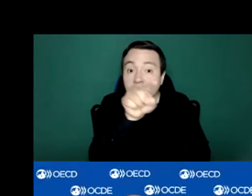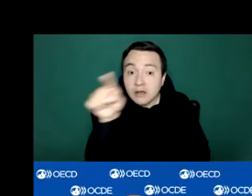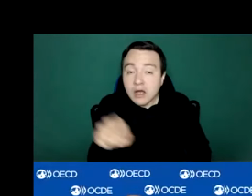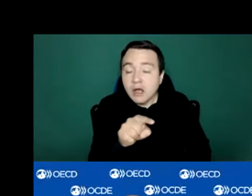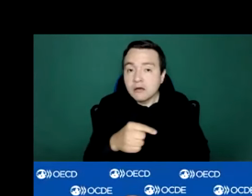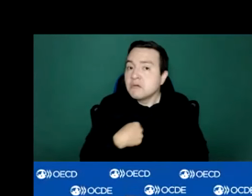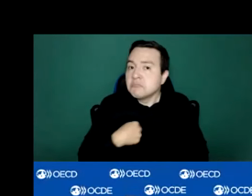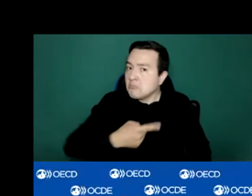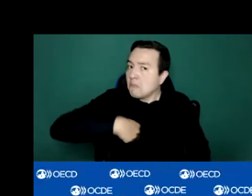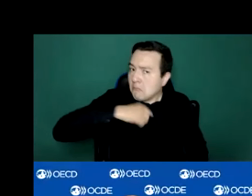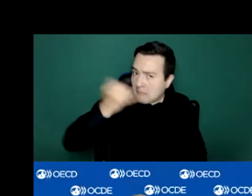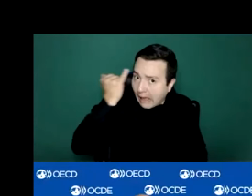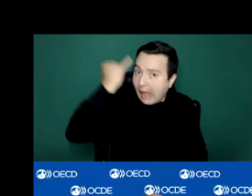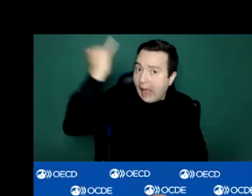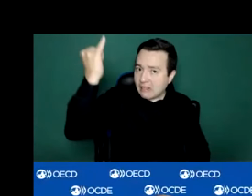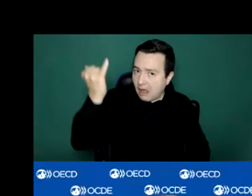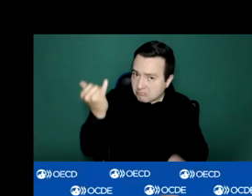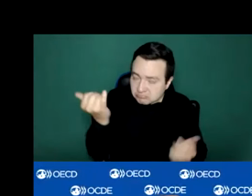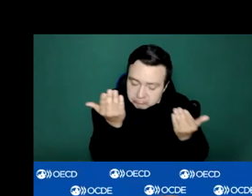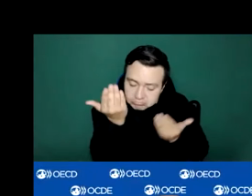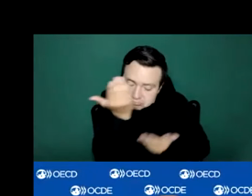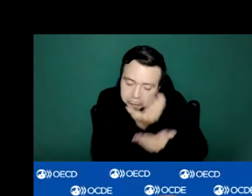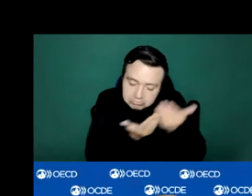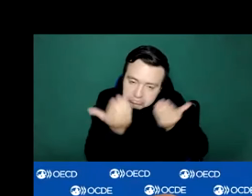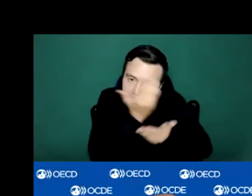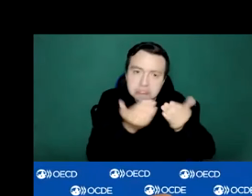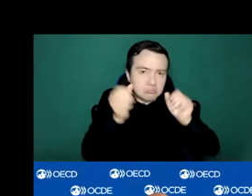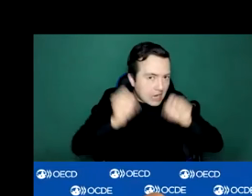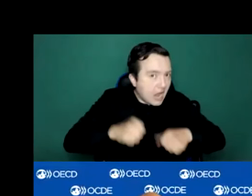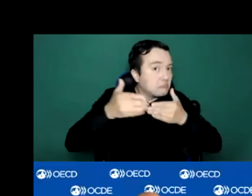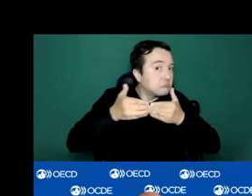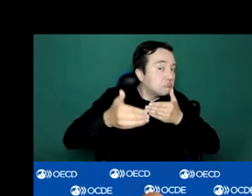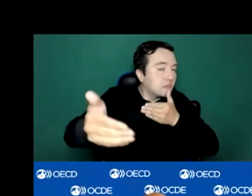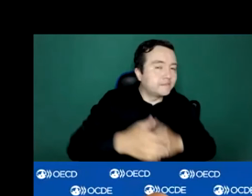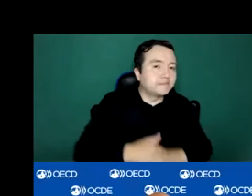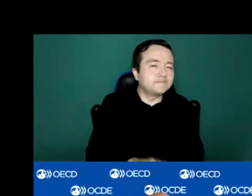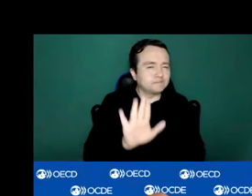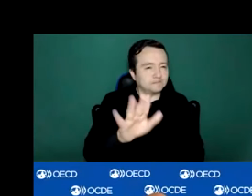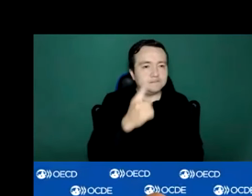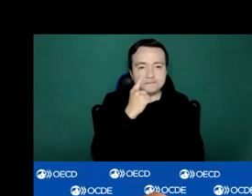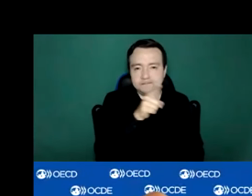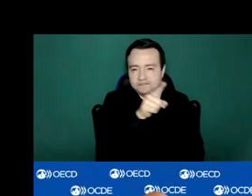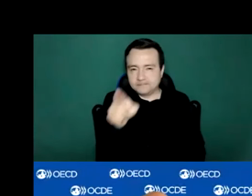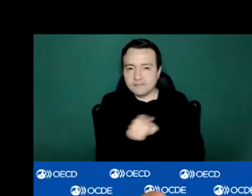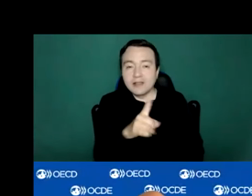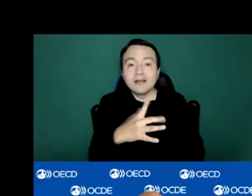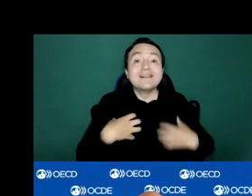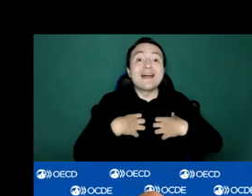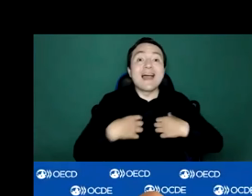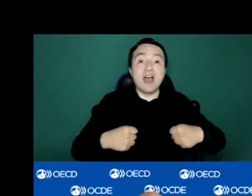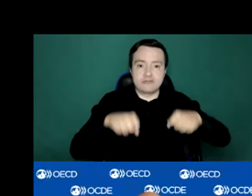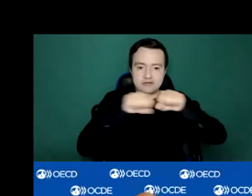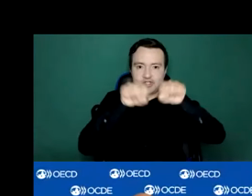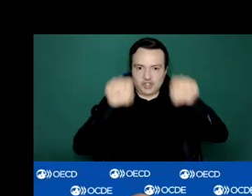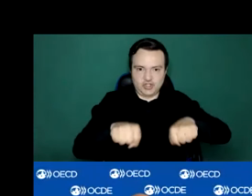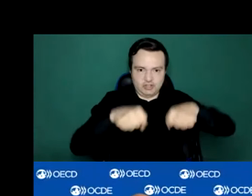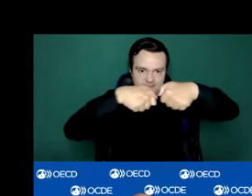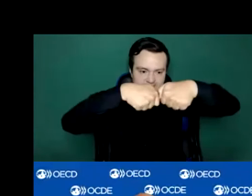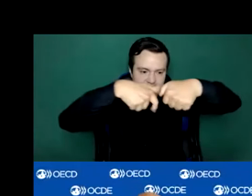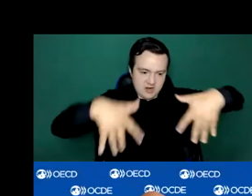So these are usually the aspects of the health systems that we're measuring, including the barriers. I mean, what's